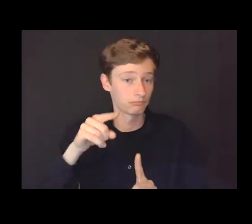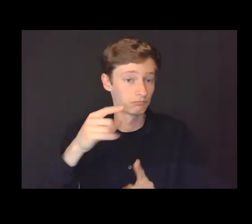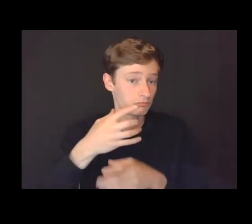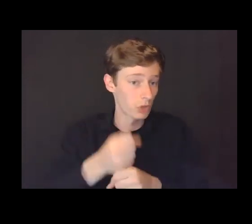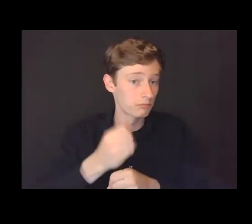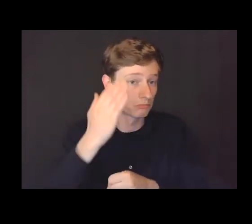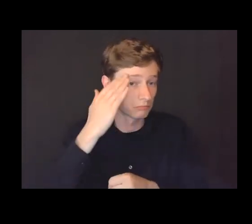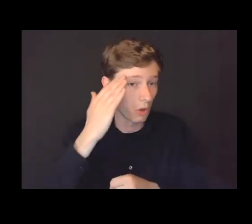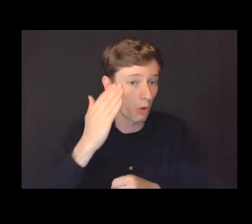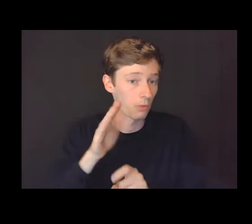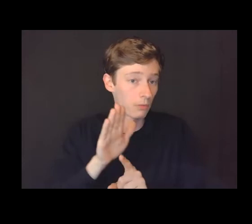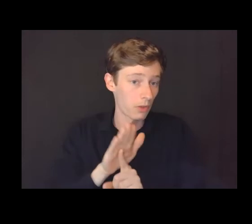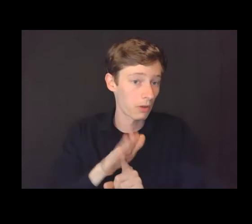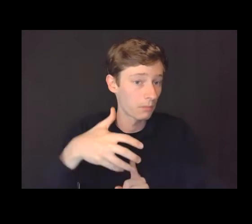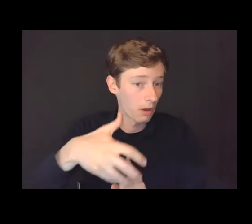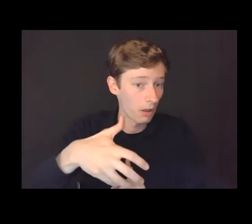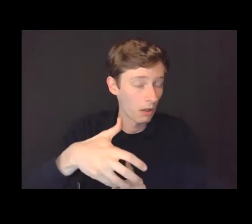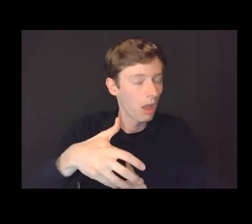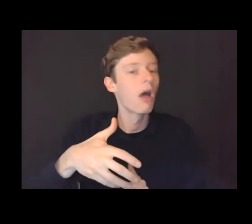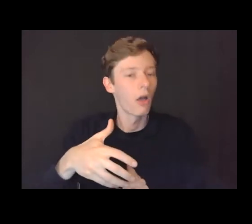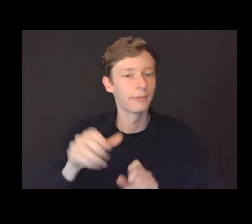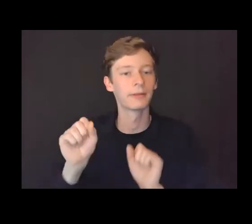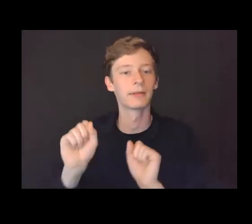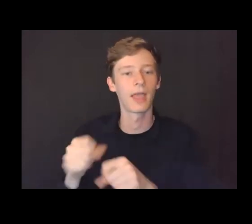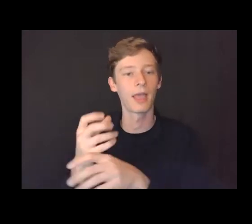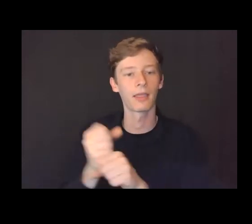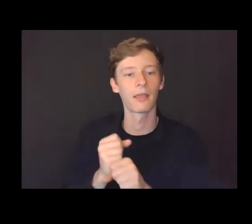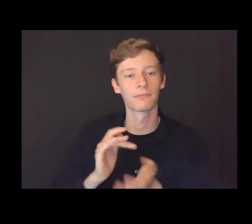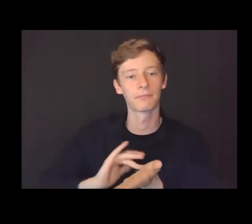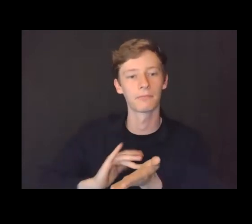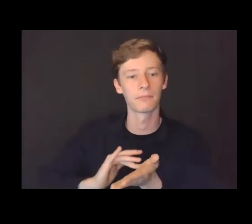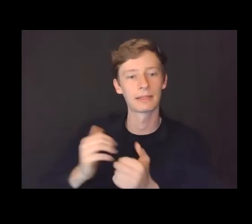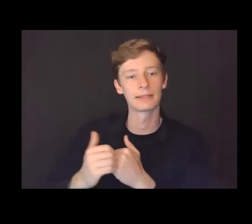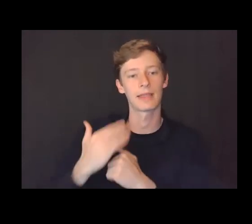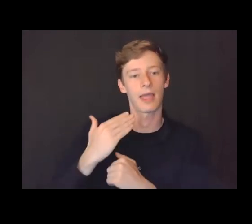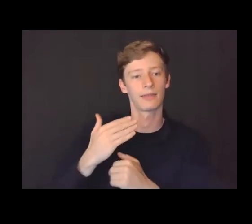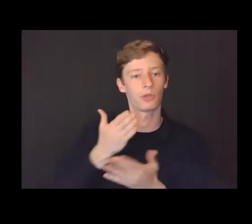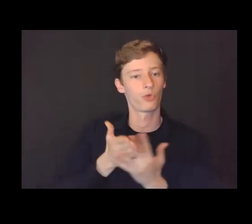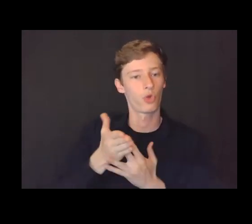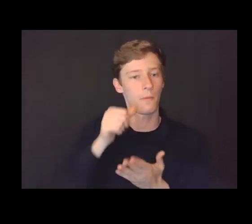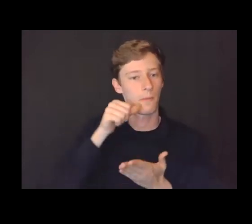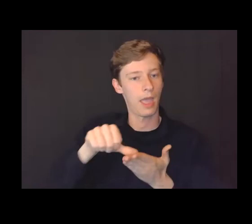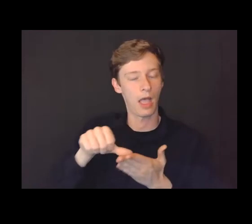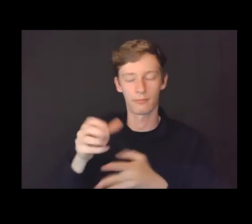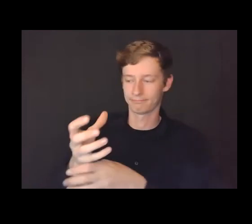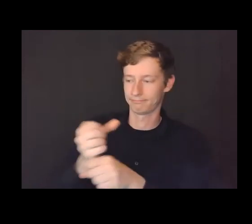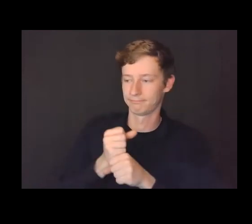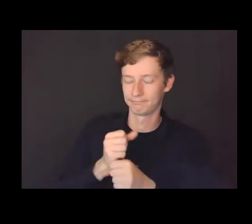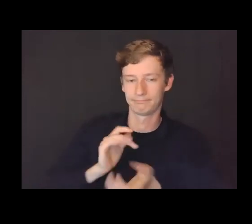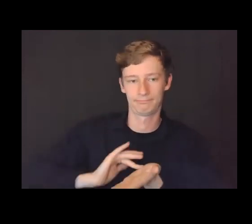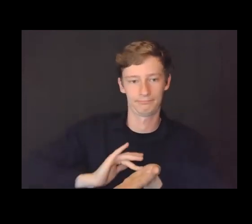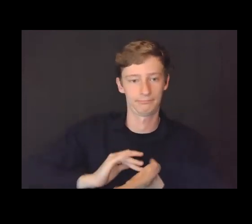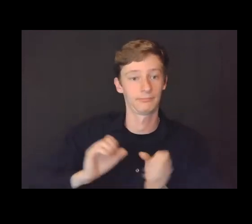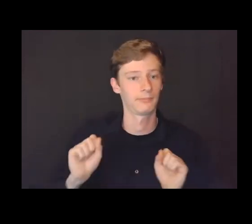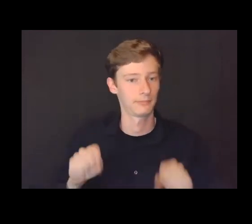then get the abortion pills mailed to them for their abortion. And so this is something people can learn